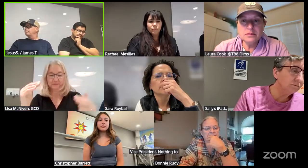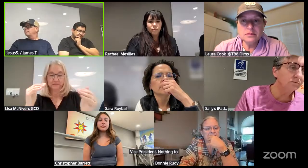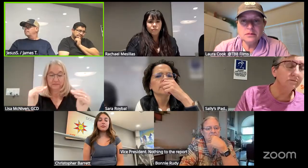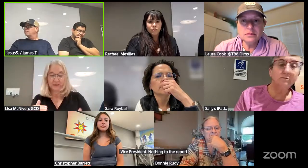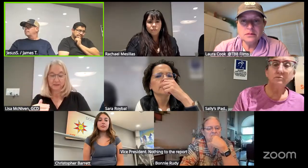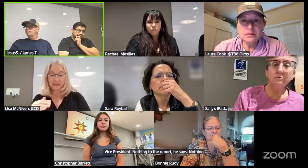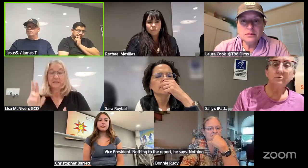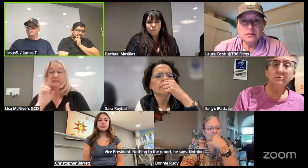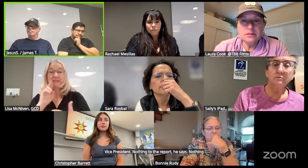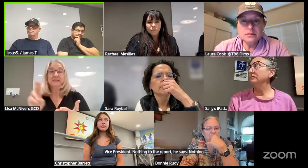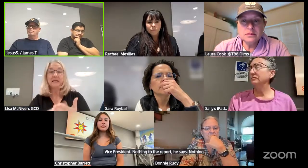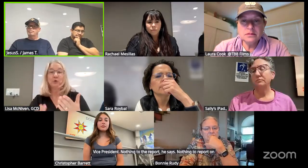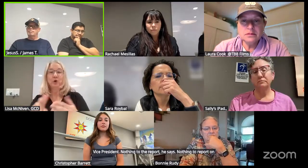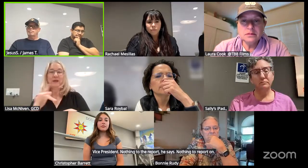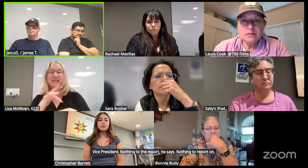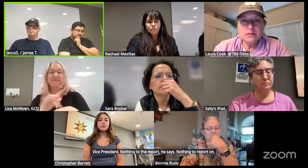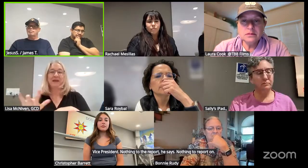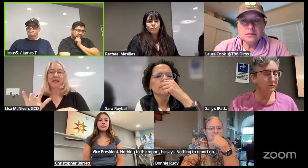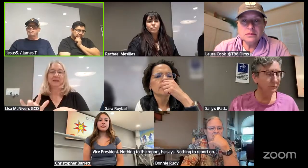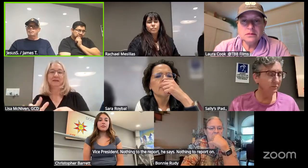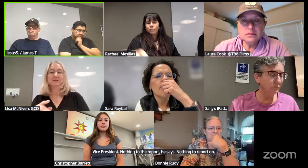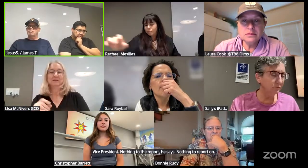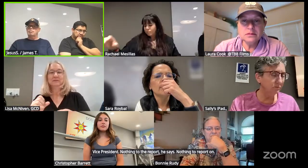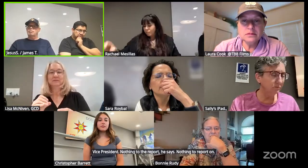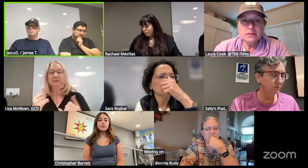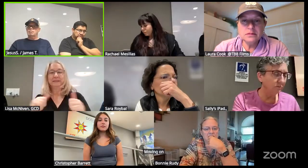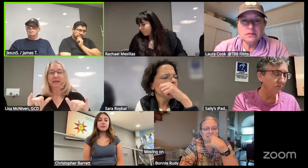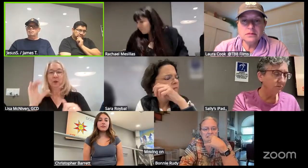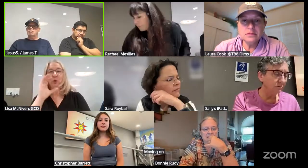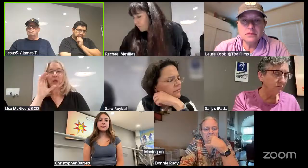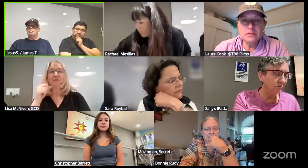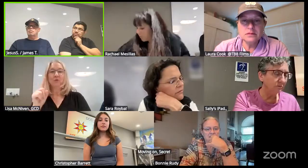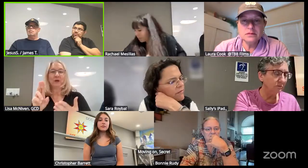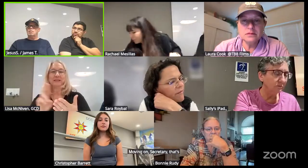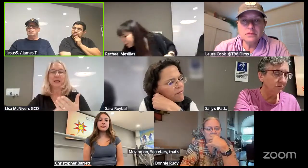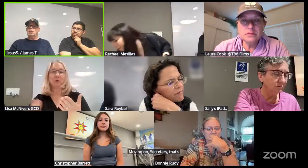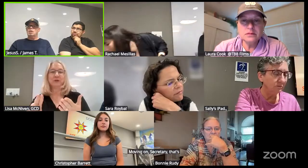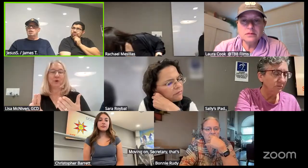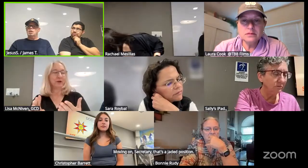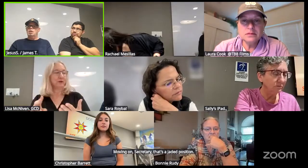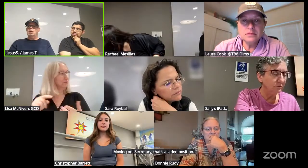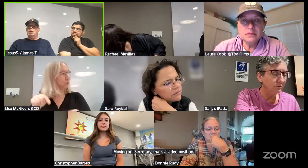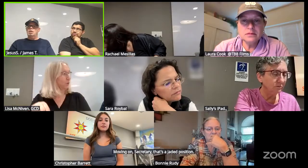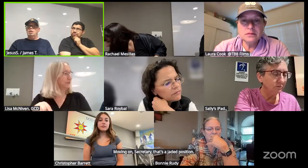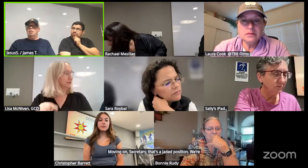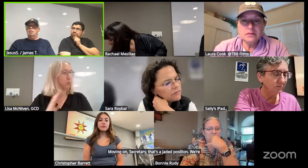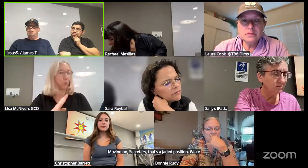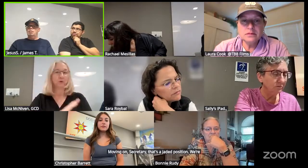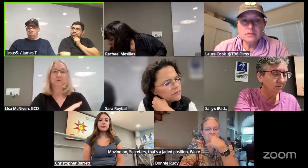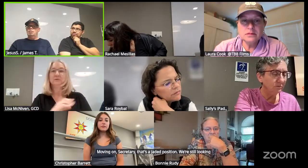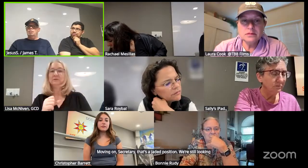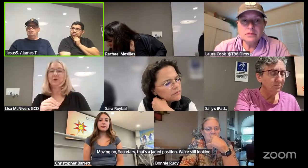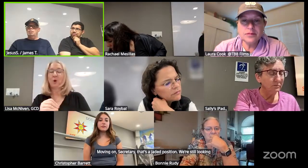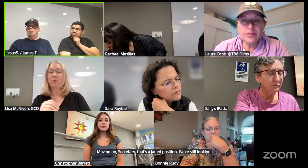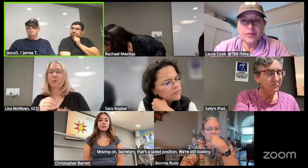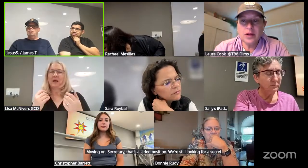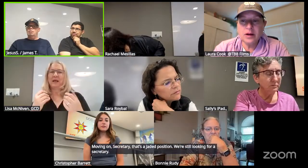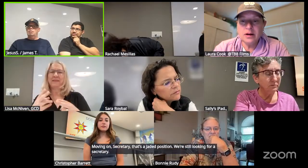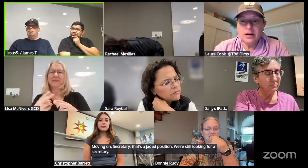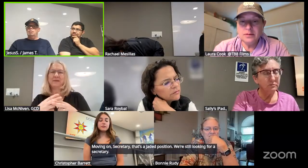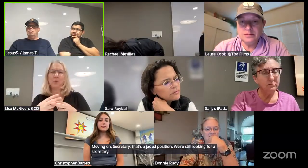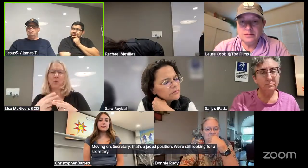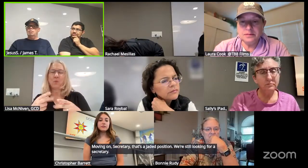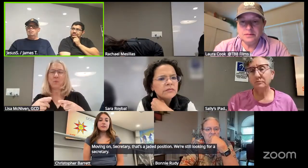to report on Vice President. Moving on, Secretary, that's a vacant position. We're still looking for Secretary for our